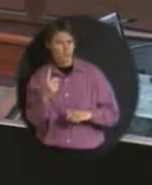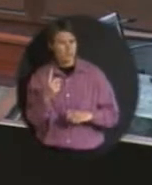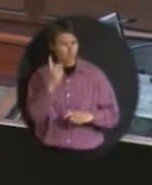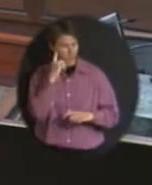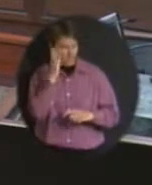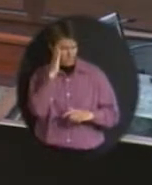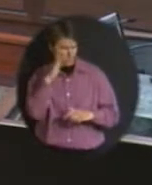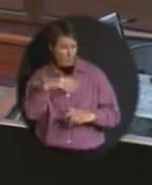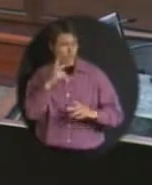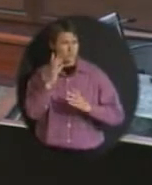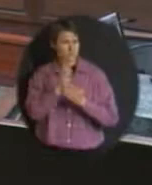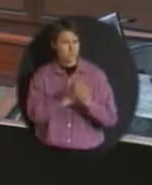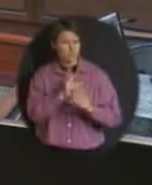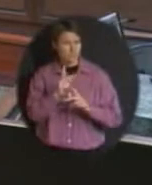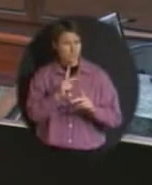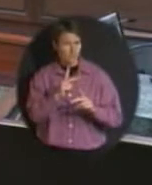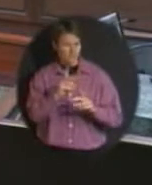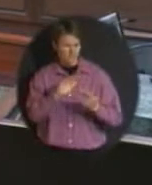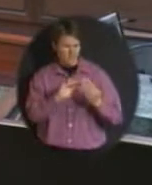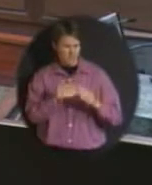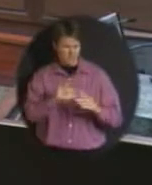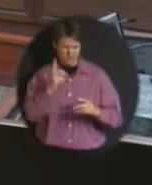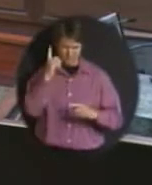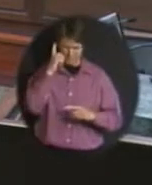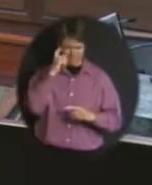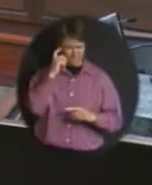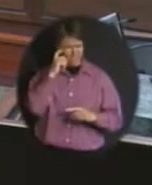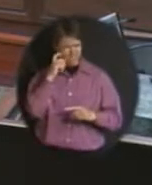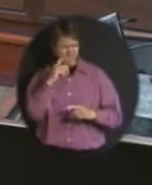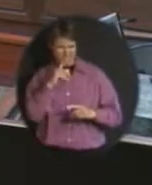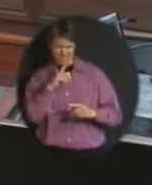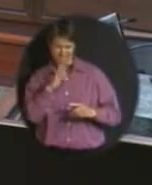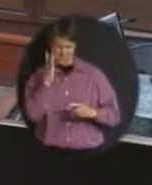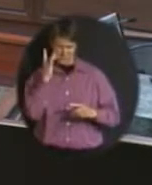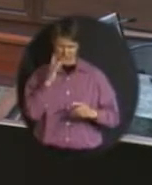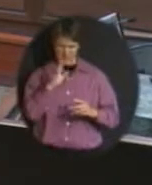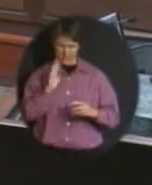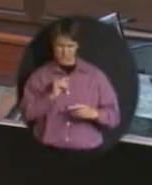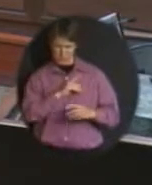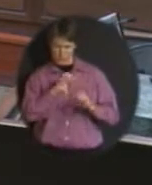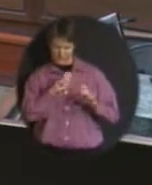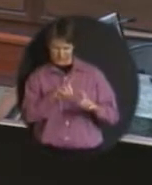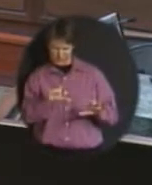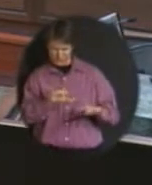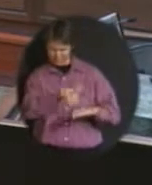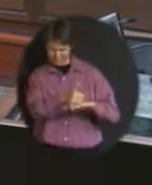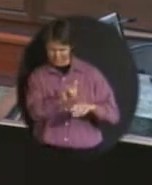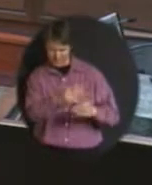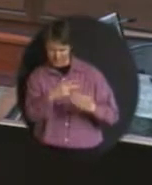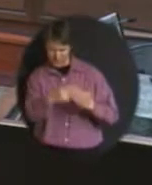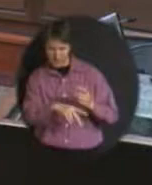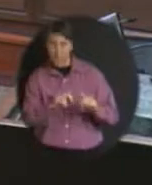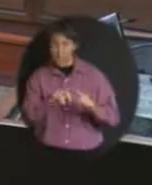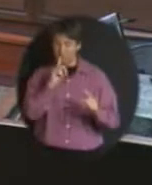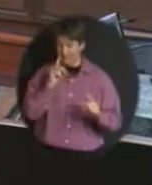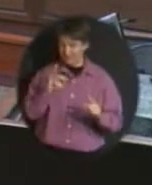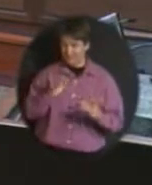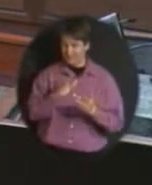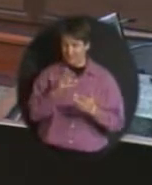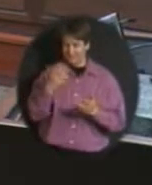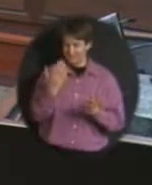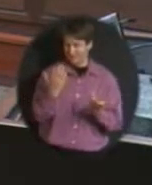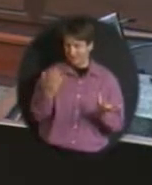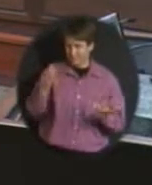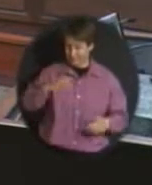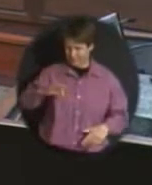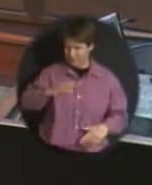in the community who questioned the sanity of the board at that time to do that, but it's proving that it's been very beneficial for our students as